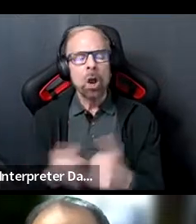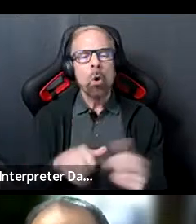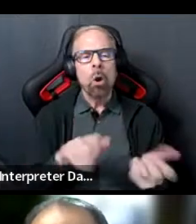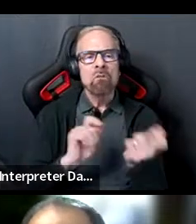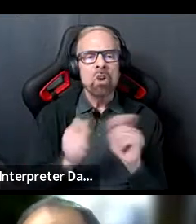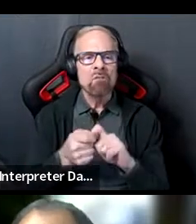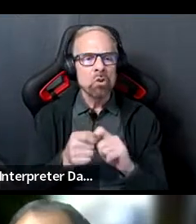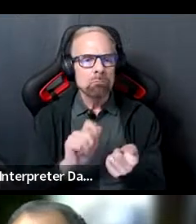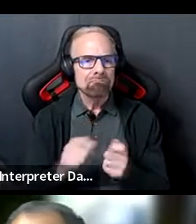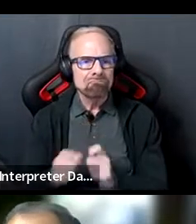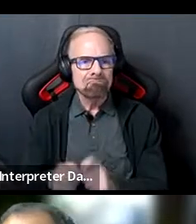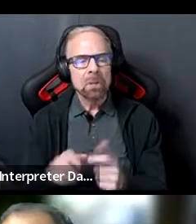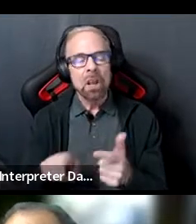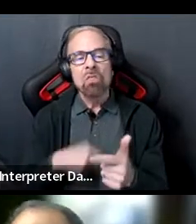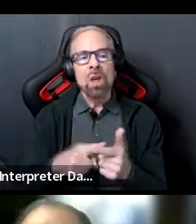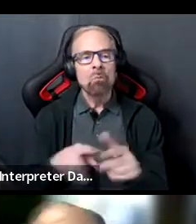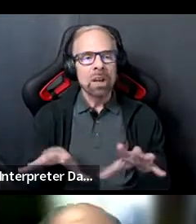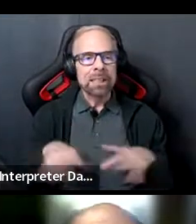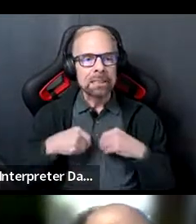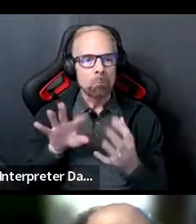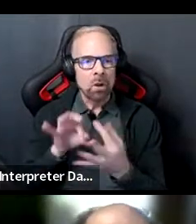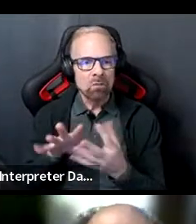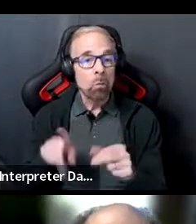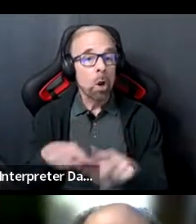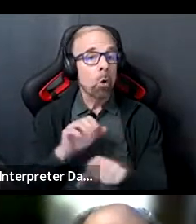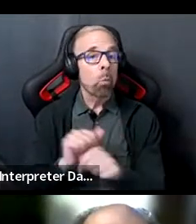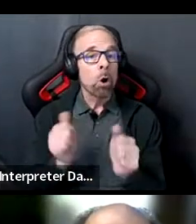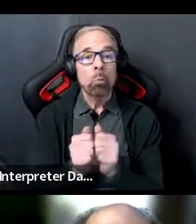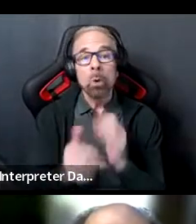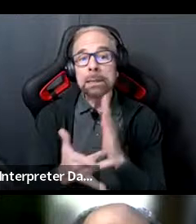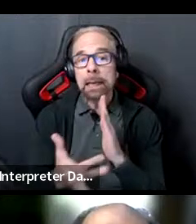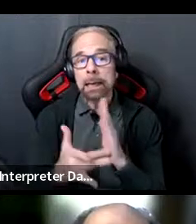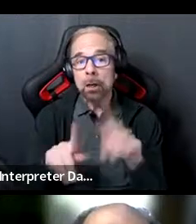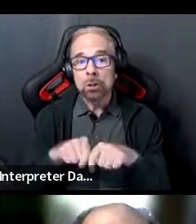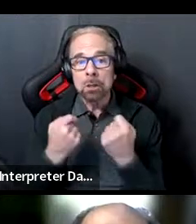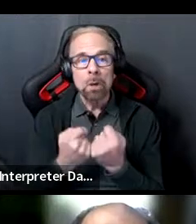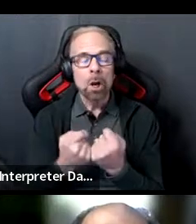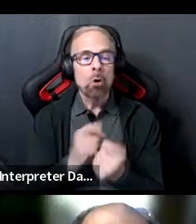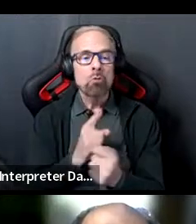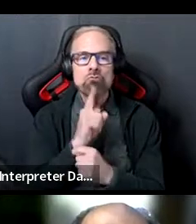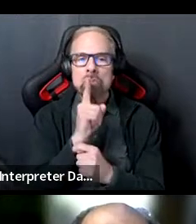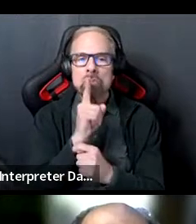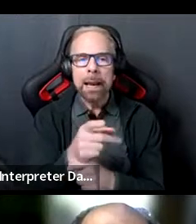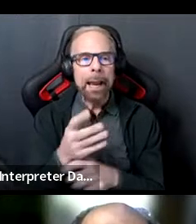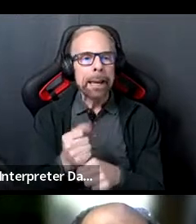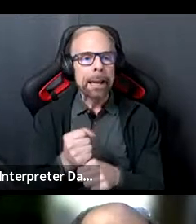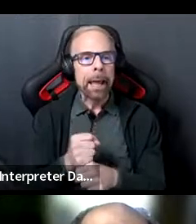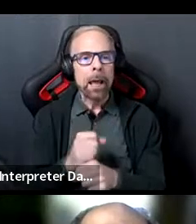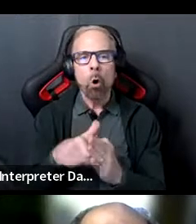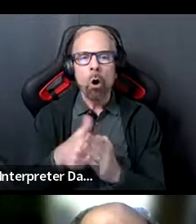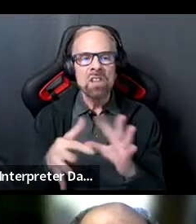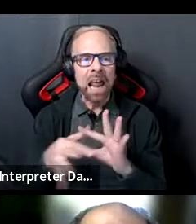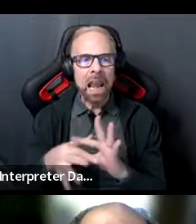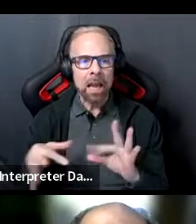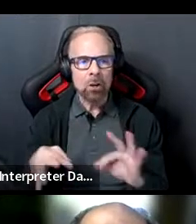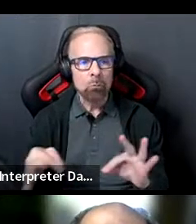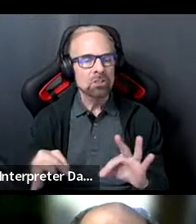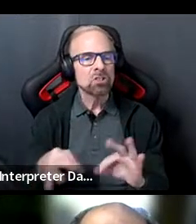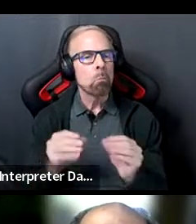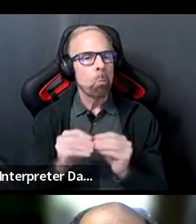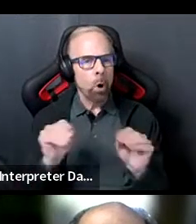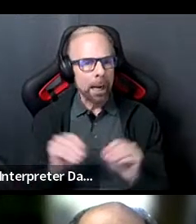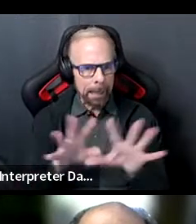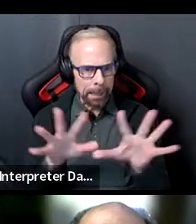you. We've taken your input. We've worked with our technical teams to really, get this language to a place where we all feel comfortable with